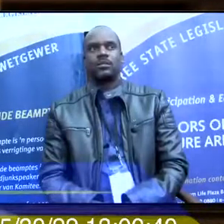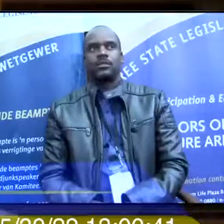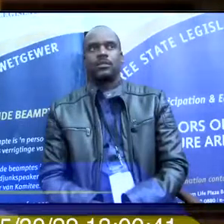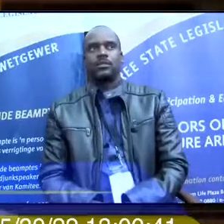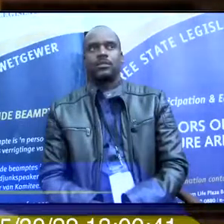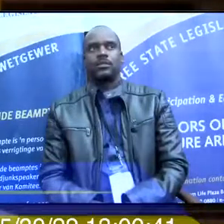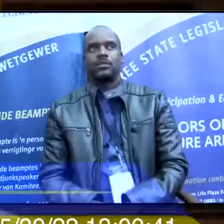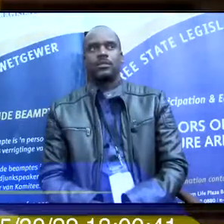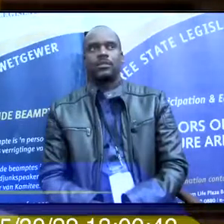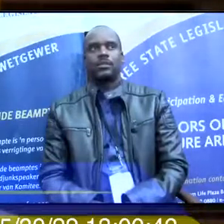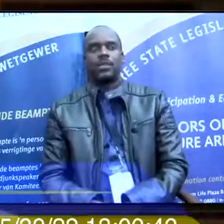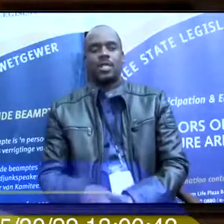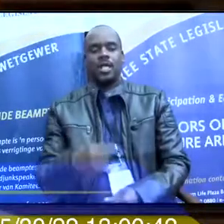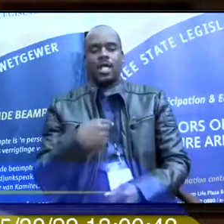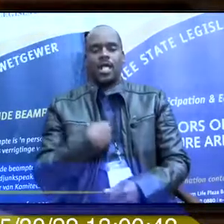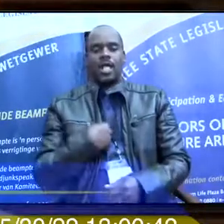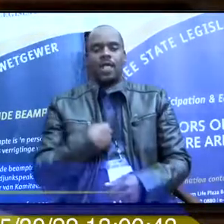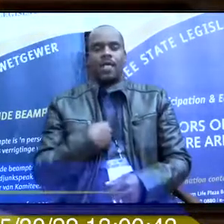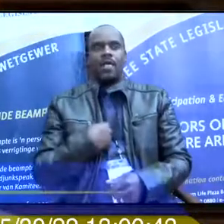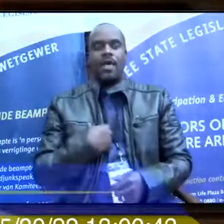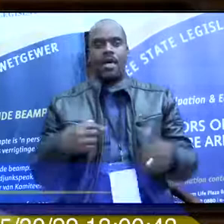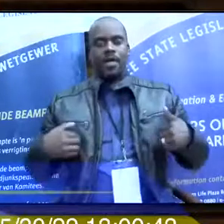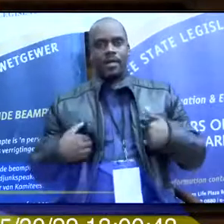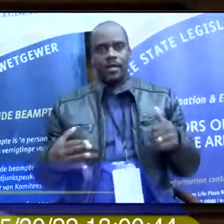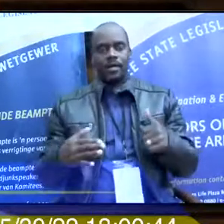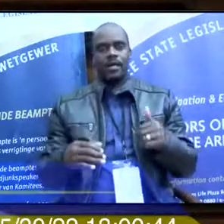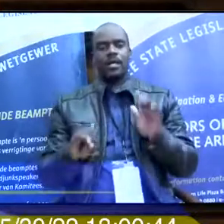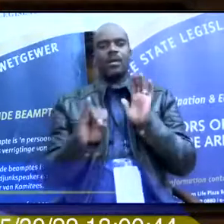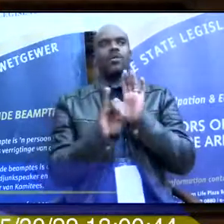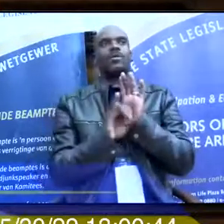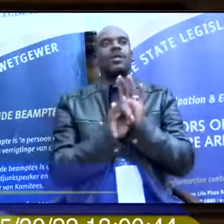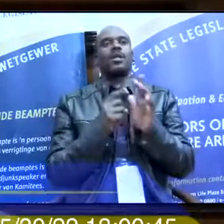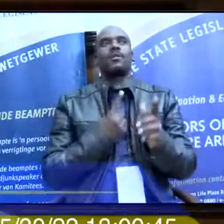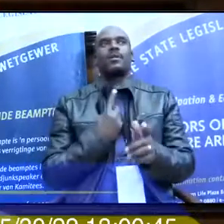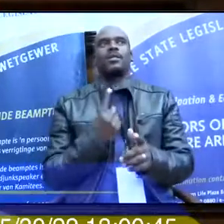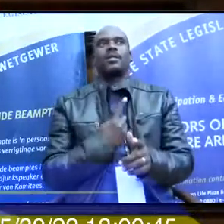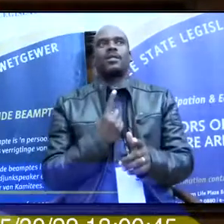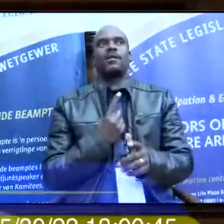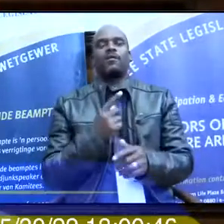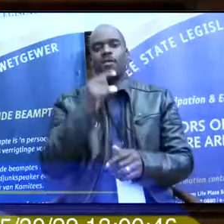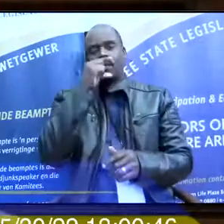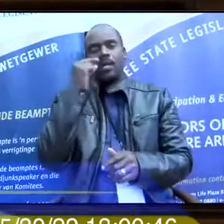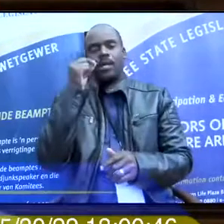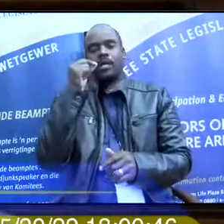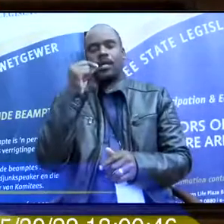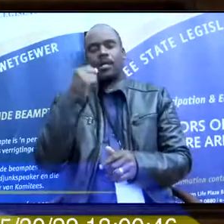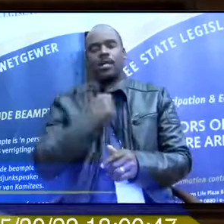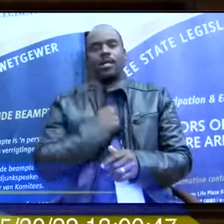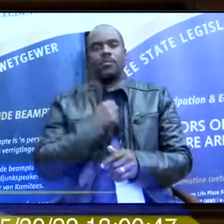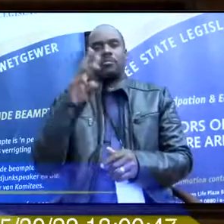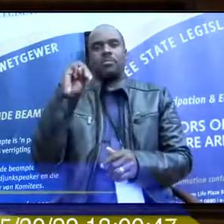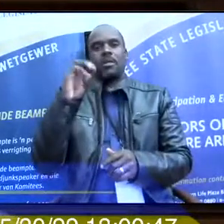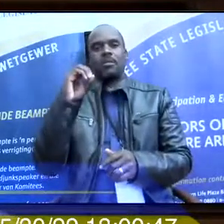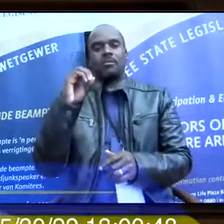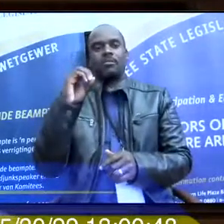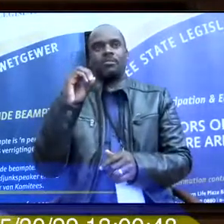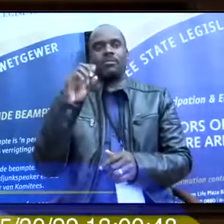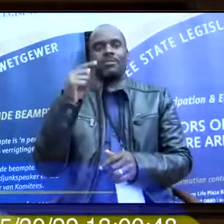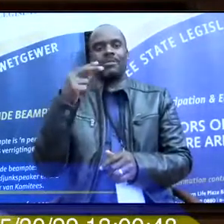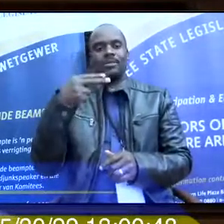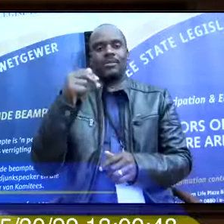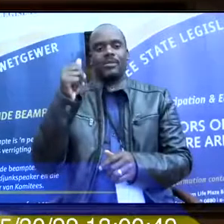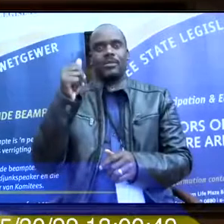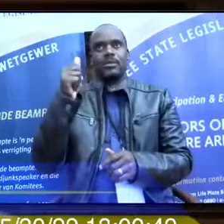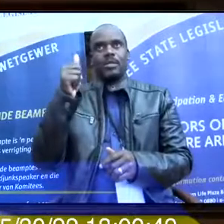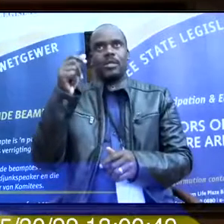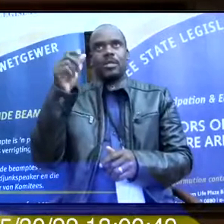let me start by introducing myself i am brian mozabi a provincial secretary